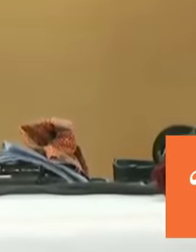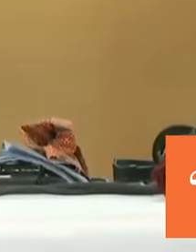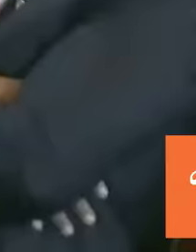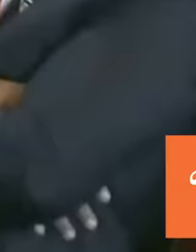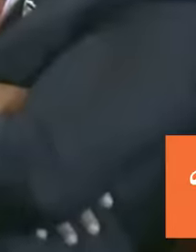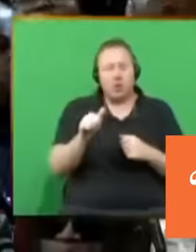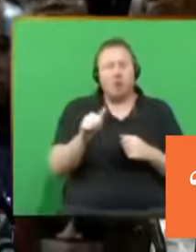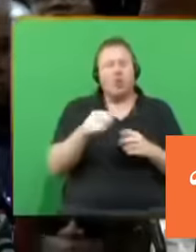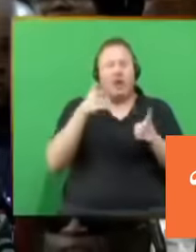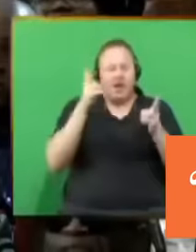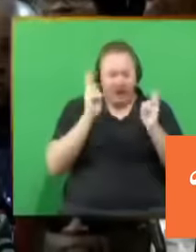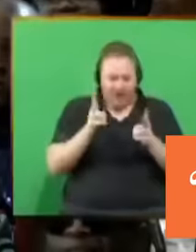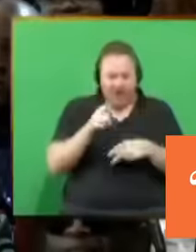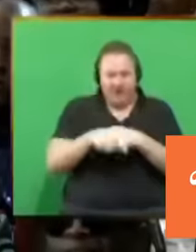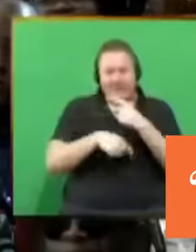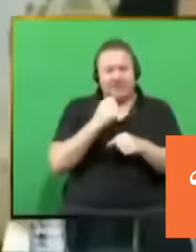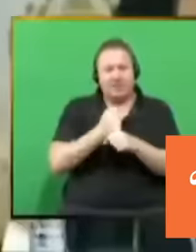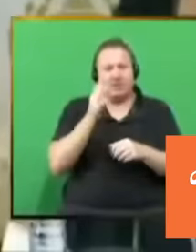that.